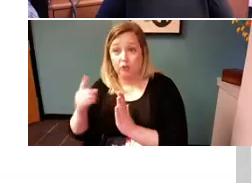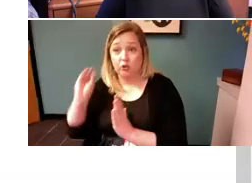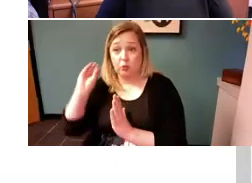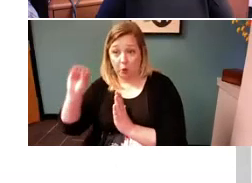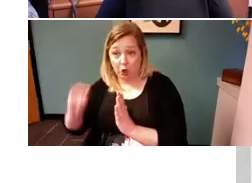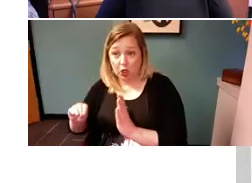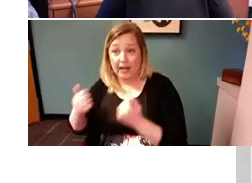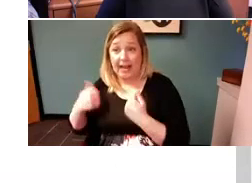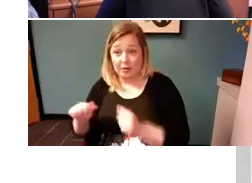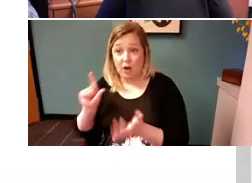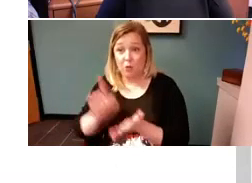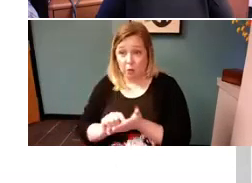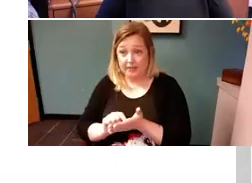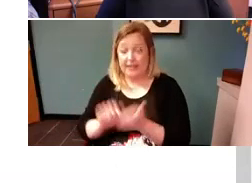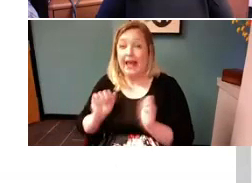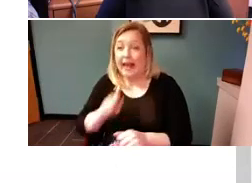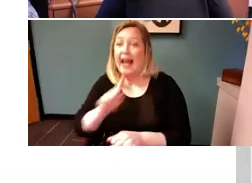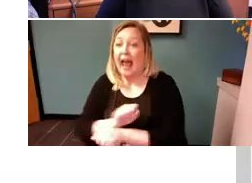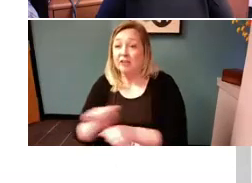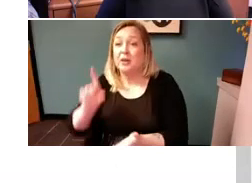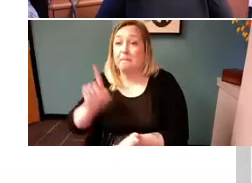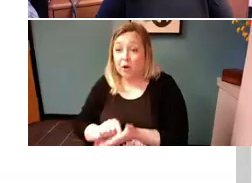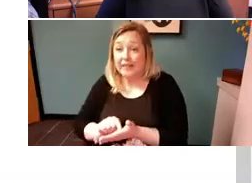will actually print out 0, 1, 2, and 3.